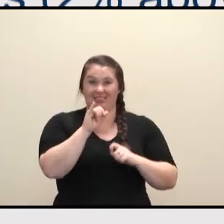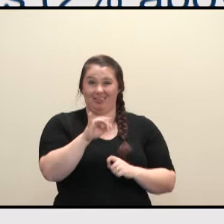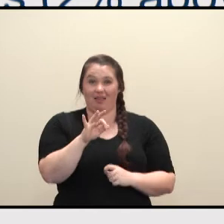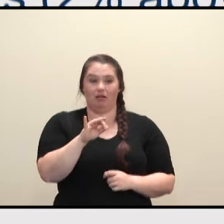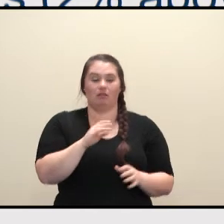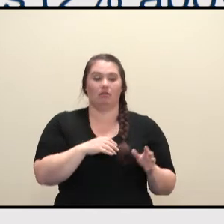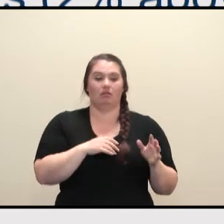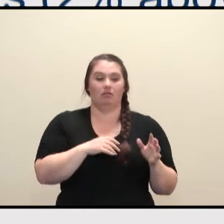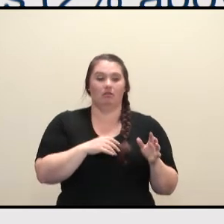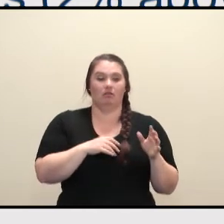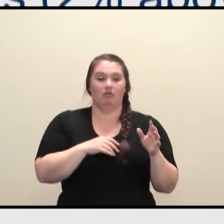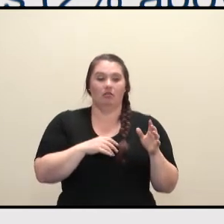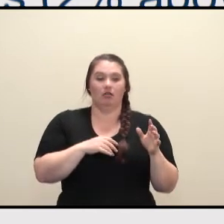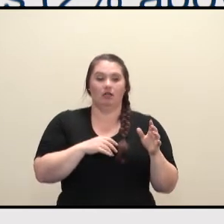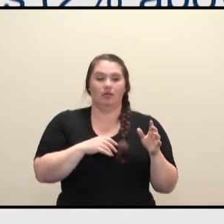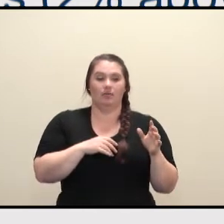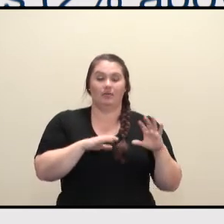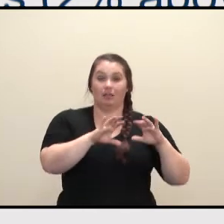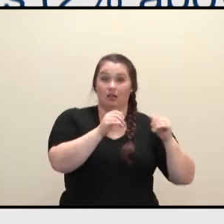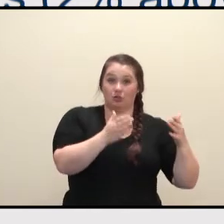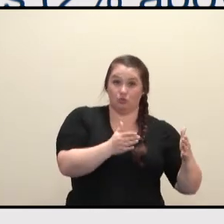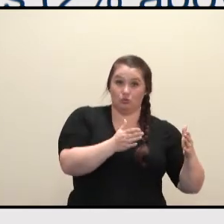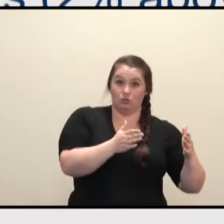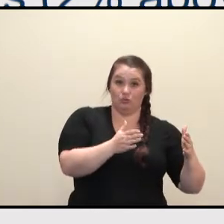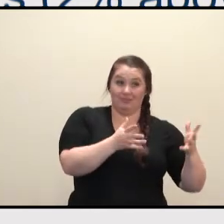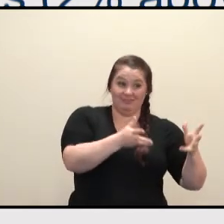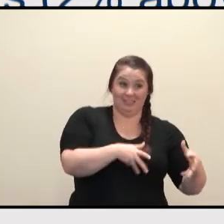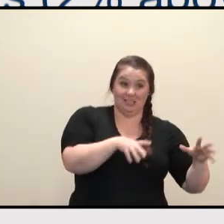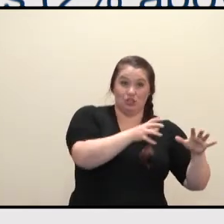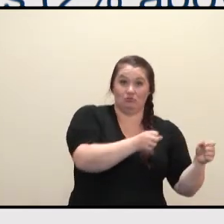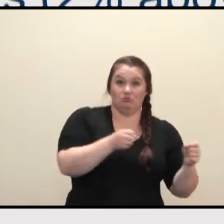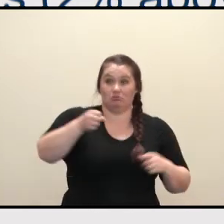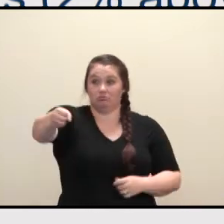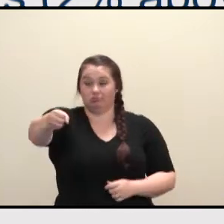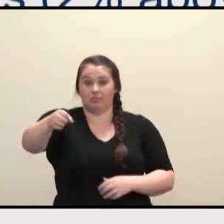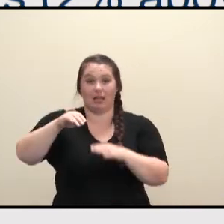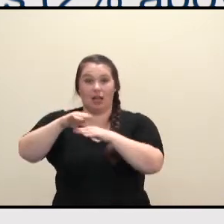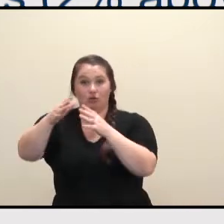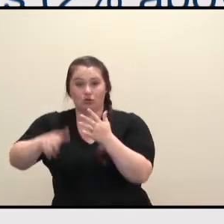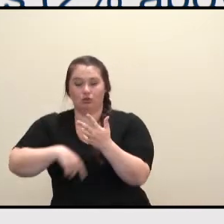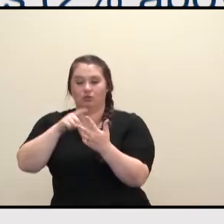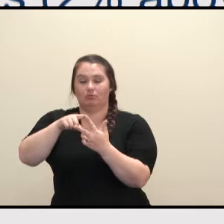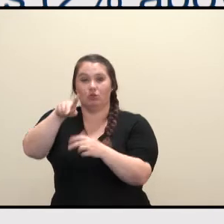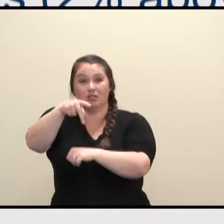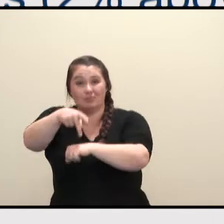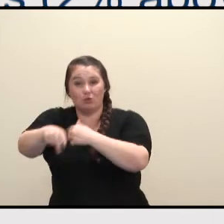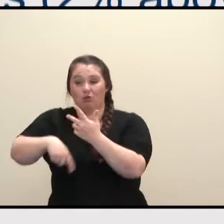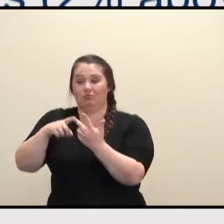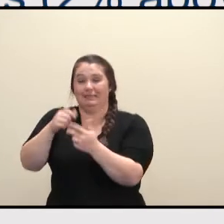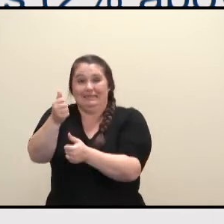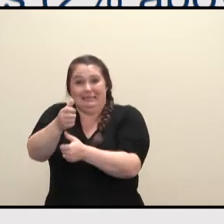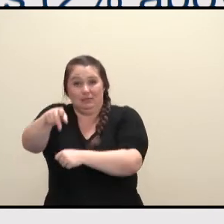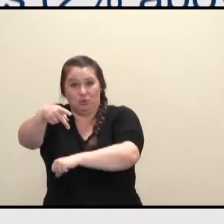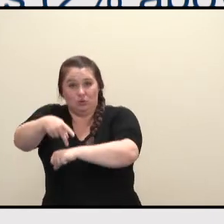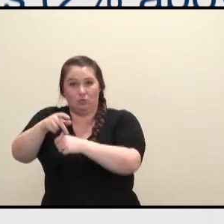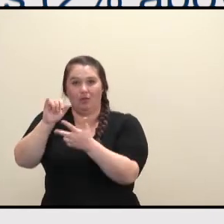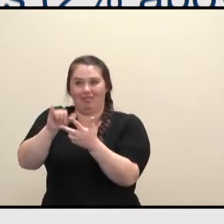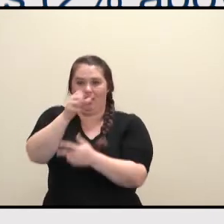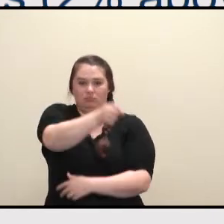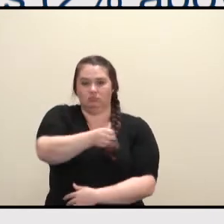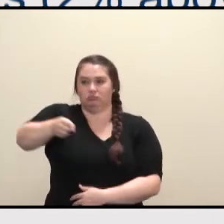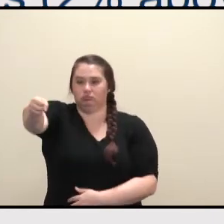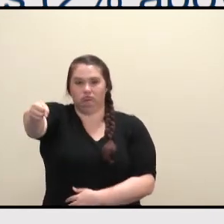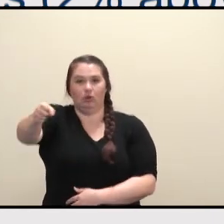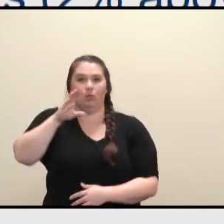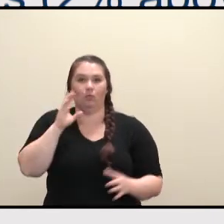classroom into those jobs like counselor, assistant principal, principal, instructional coach, things like that. And what we're going to do is we're going to compare them